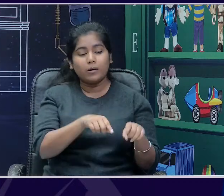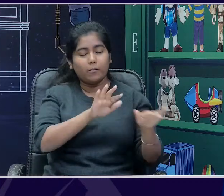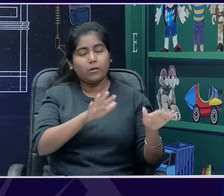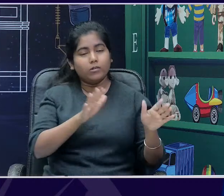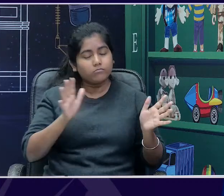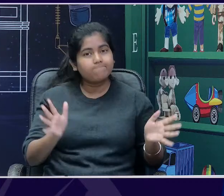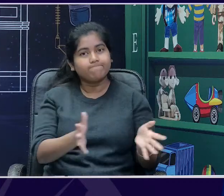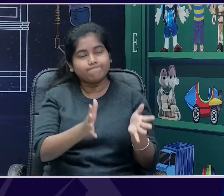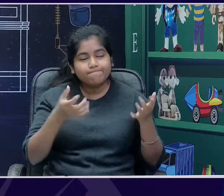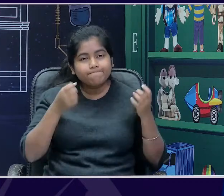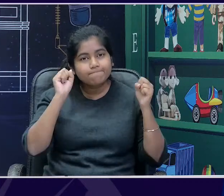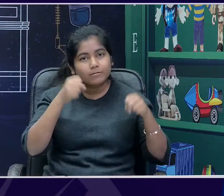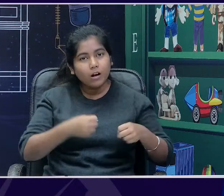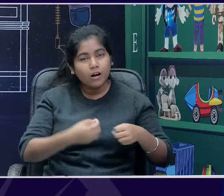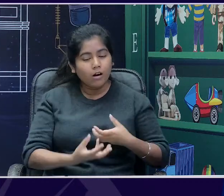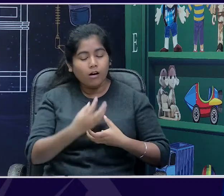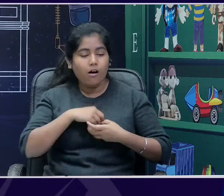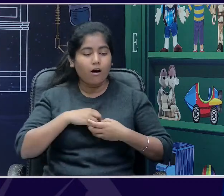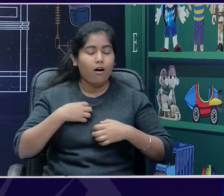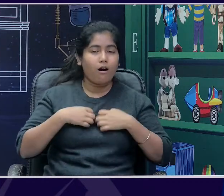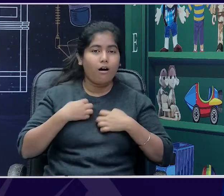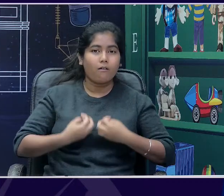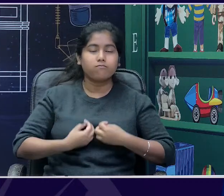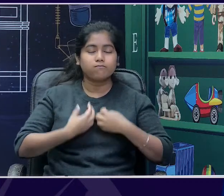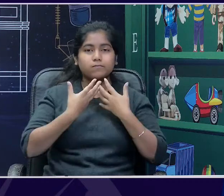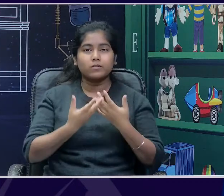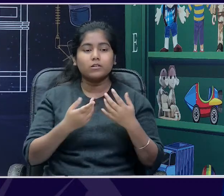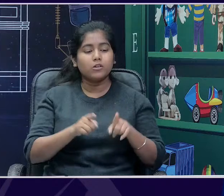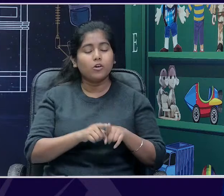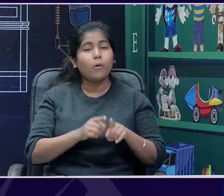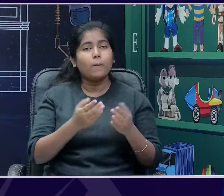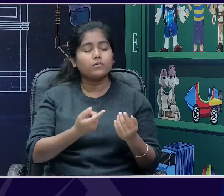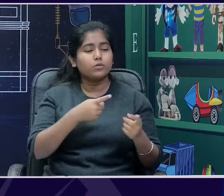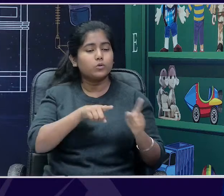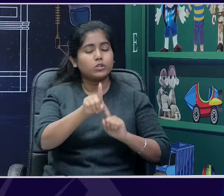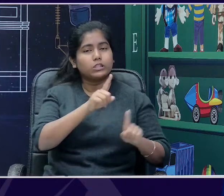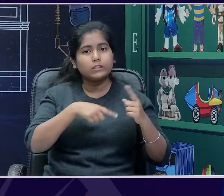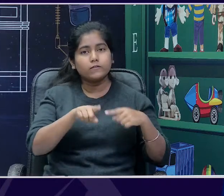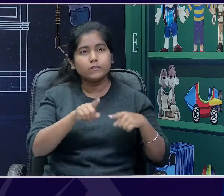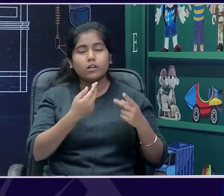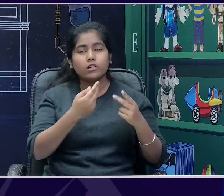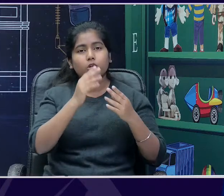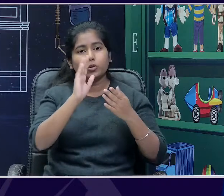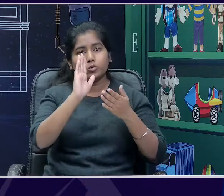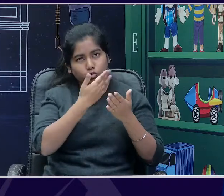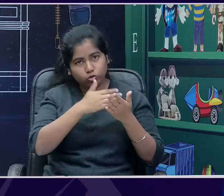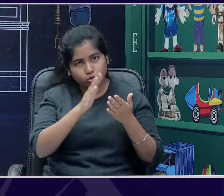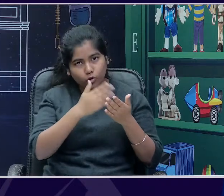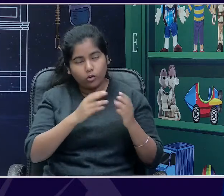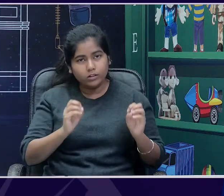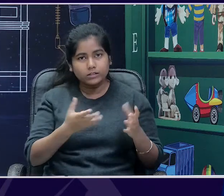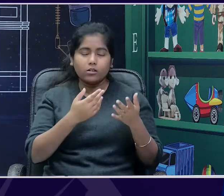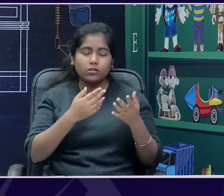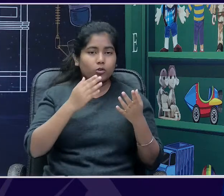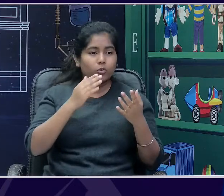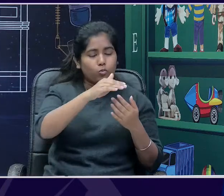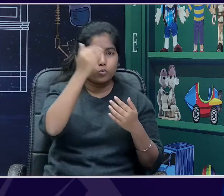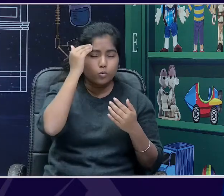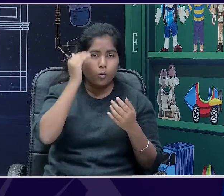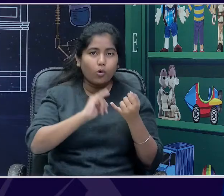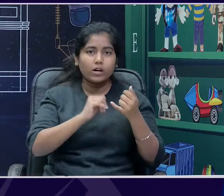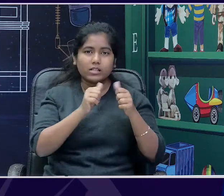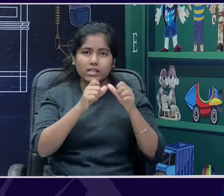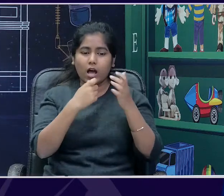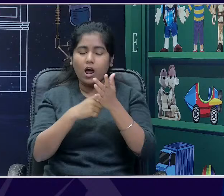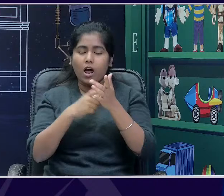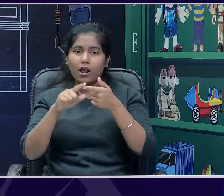motivated. They love to take parts, and they can create their own songs. Right. They came to know about the 7th musical note, so they